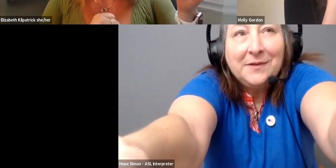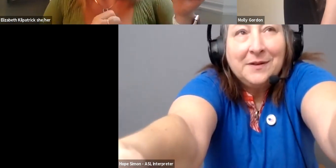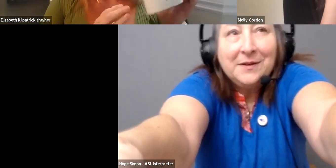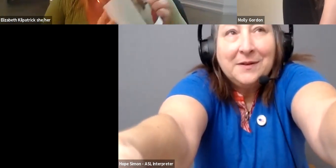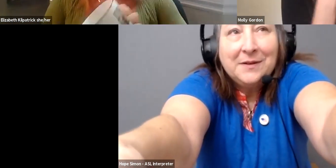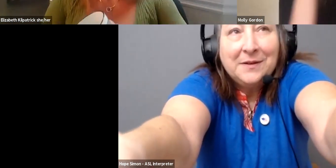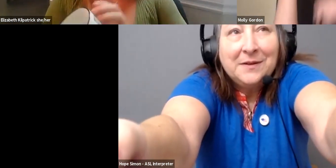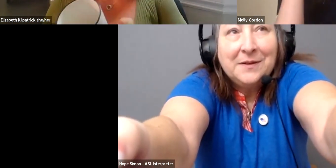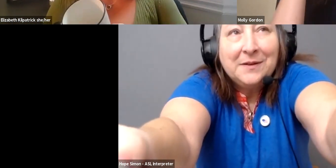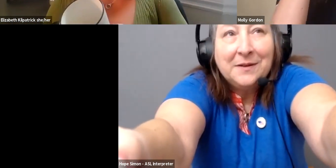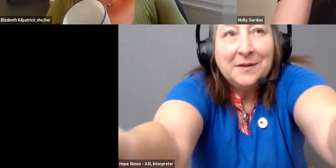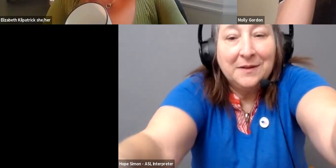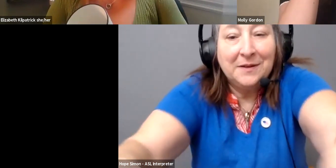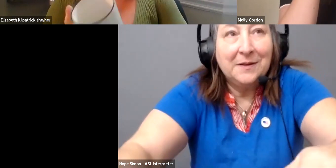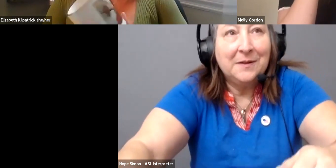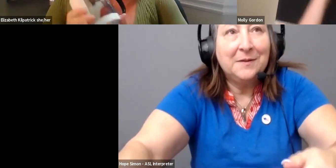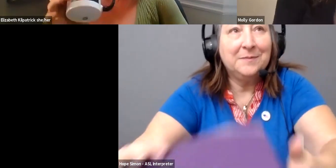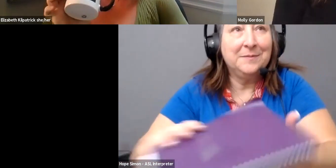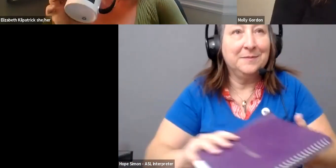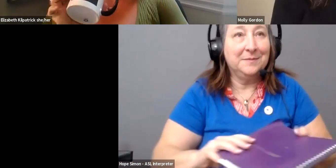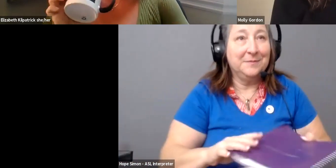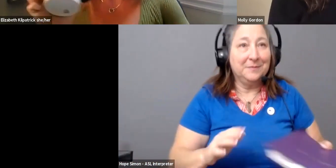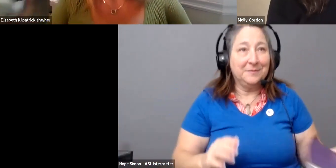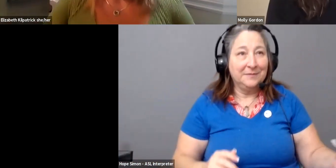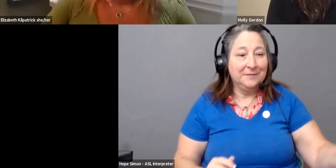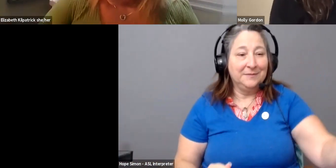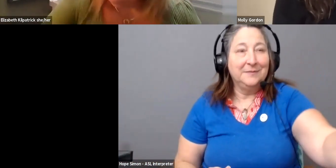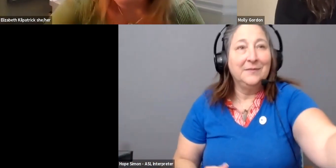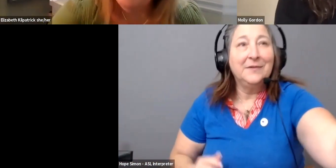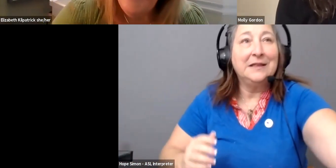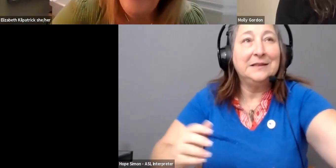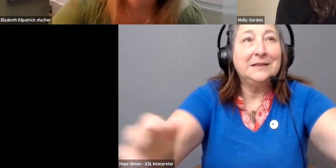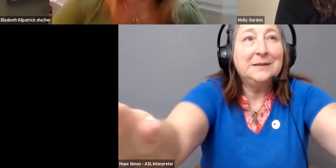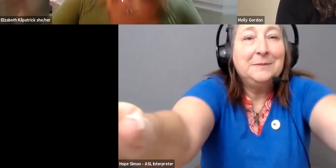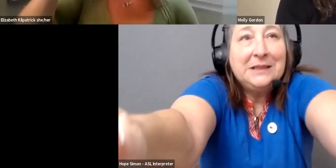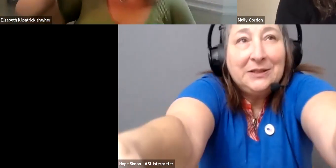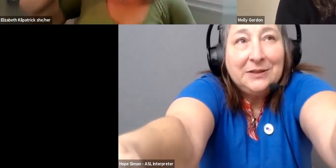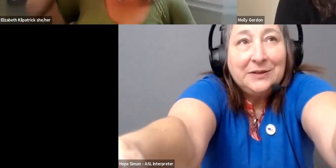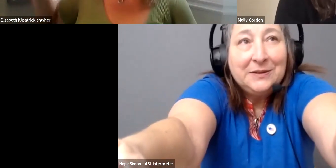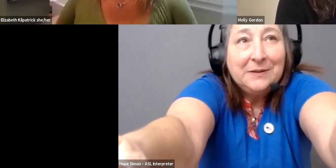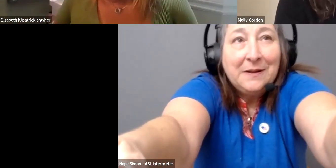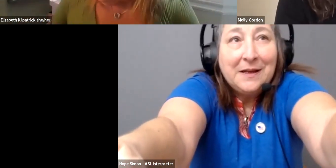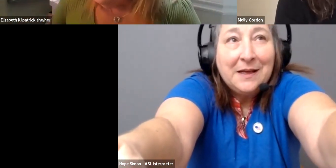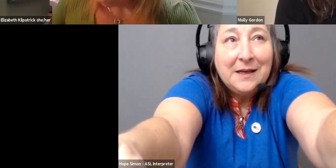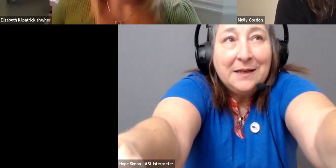from Amazon when I opened it up. I was like, oh. Yeah. All right. All right.